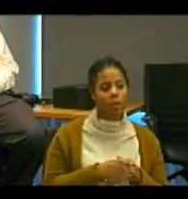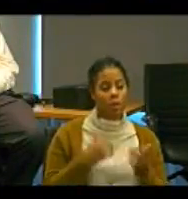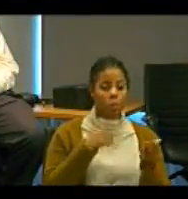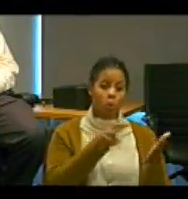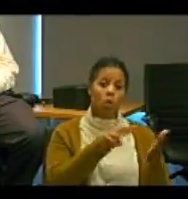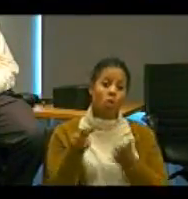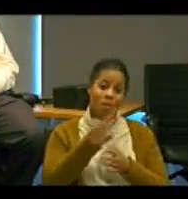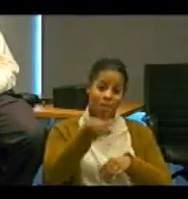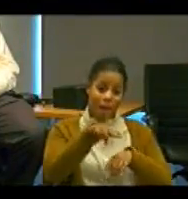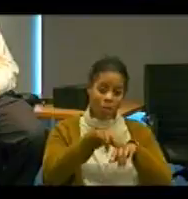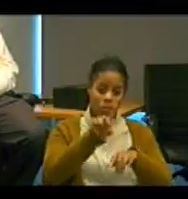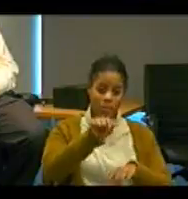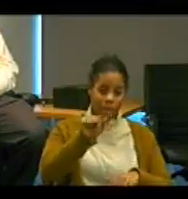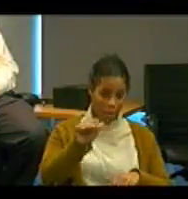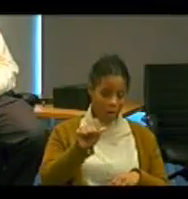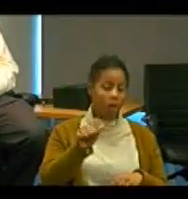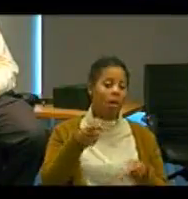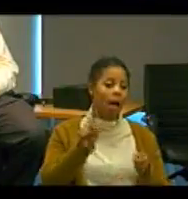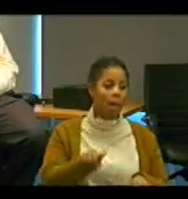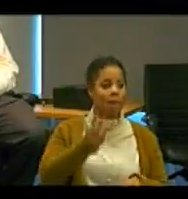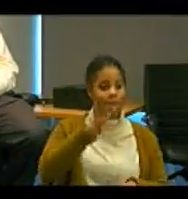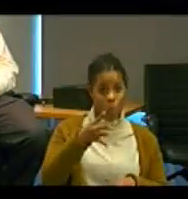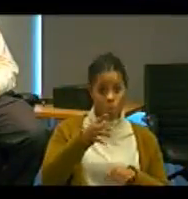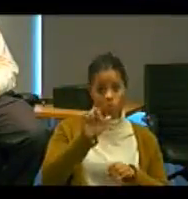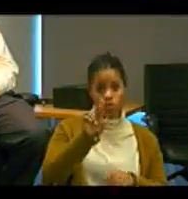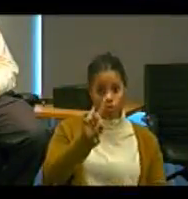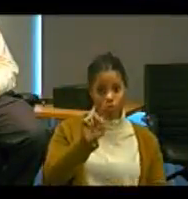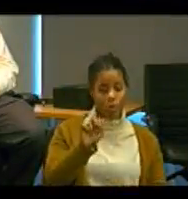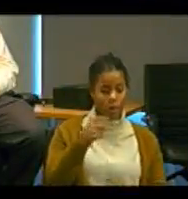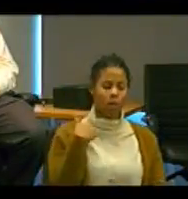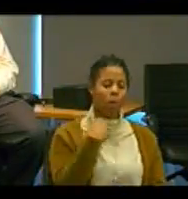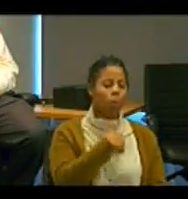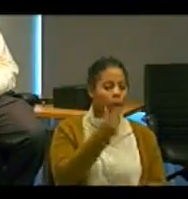data in the fourth grade, and we break this down by